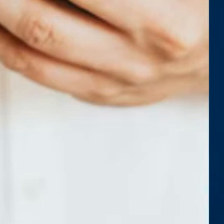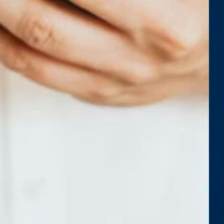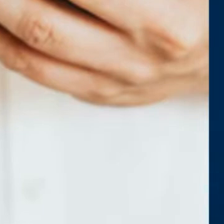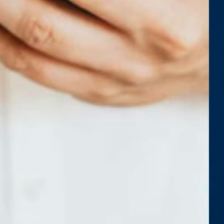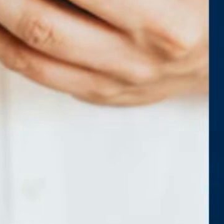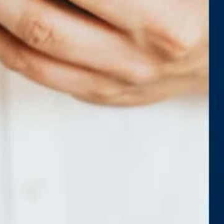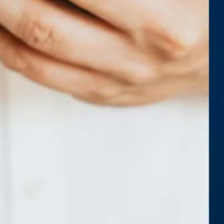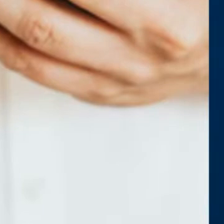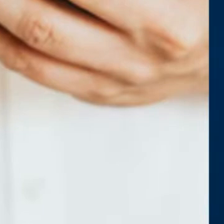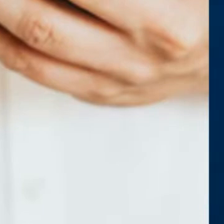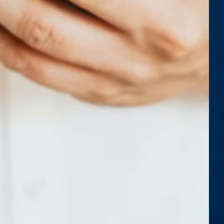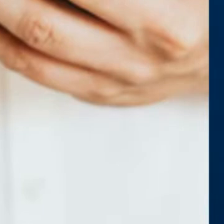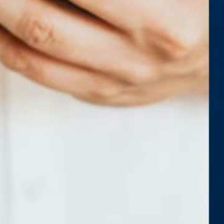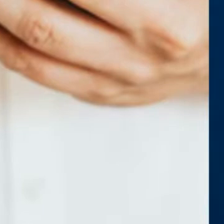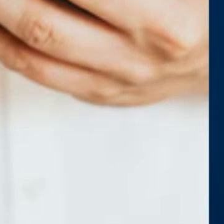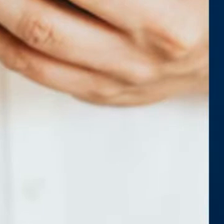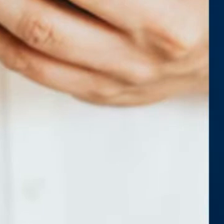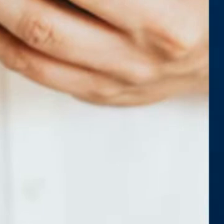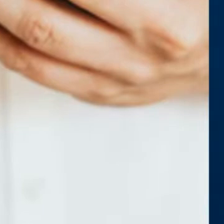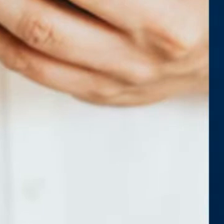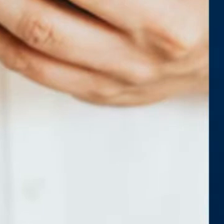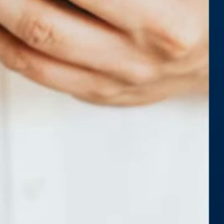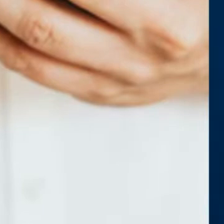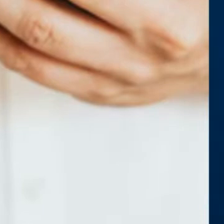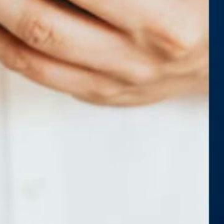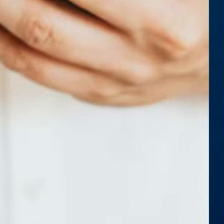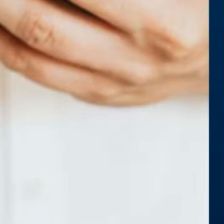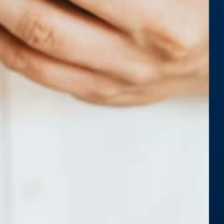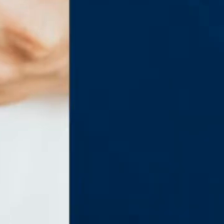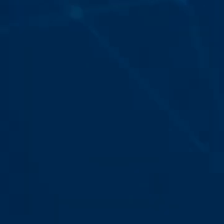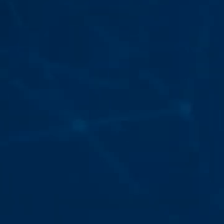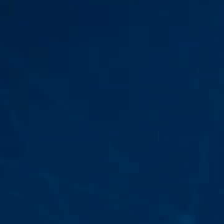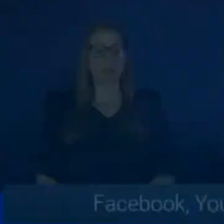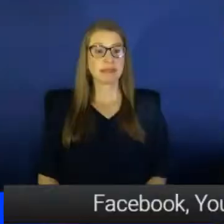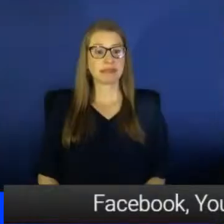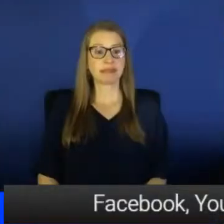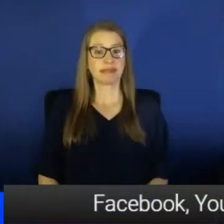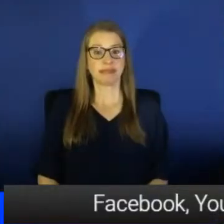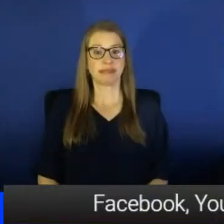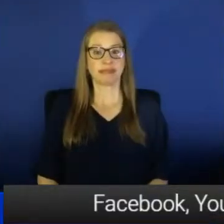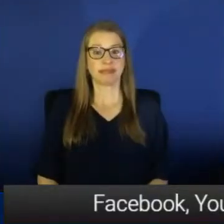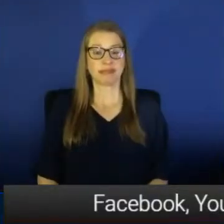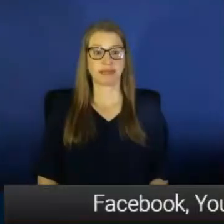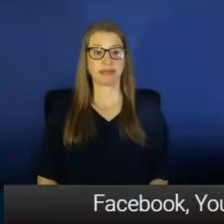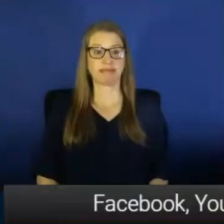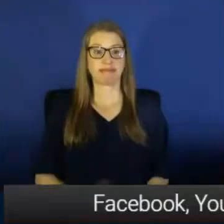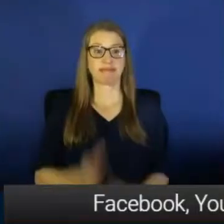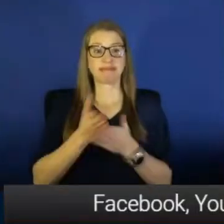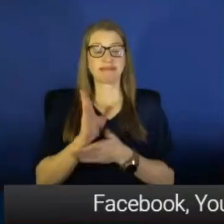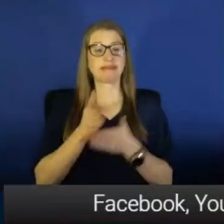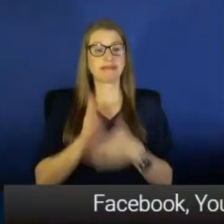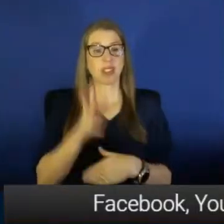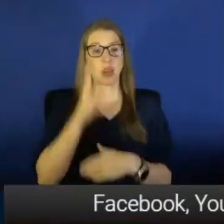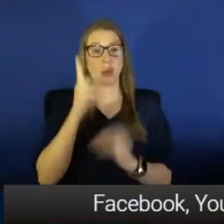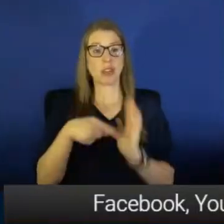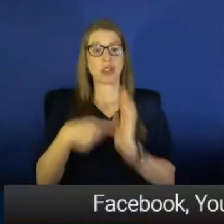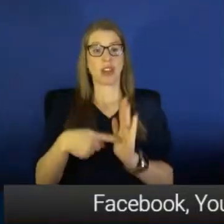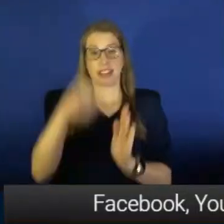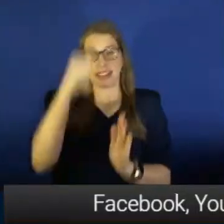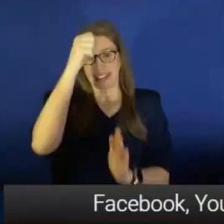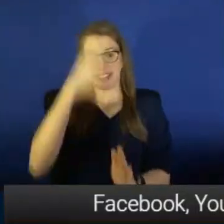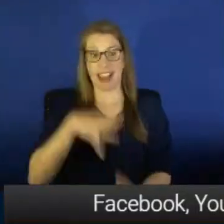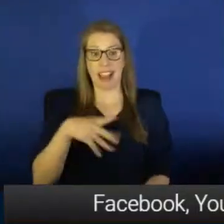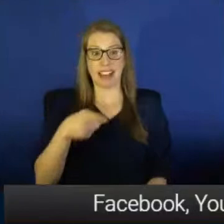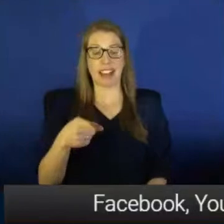Medical News Network. You can find links to those right there on your screen. All right, we're going to show you this guy right here. Yeah, kind of laying